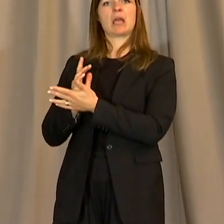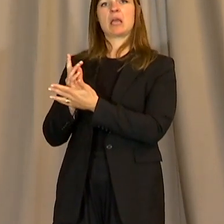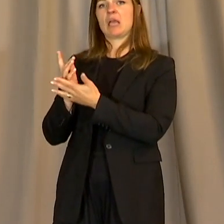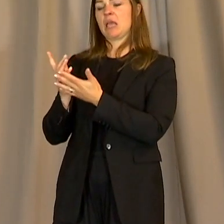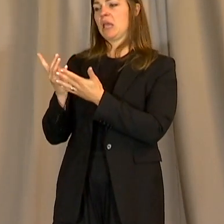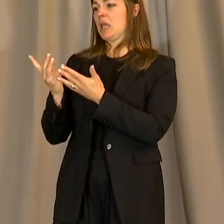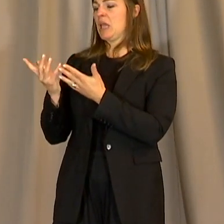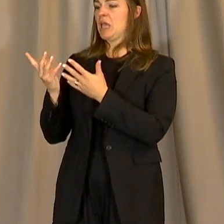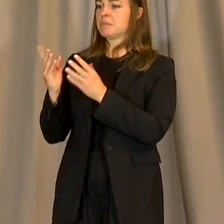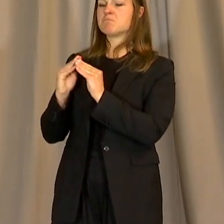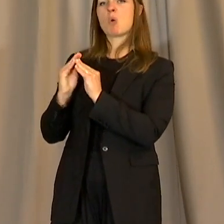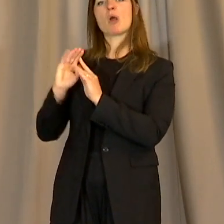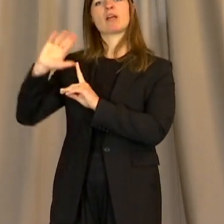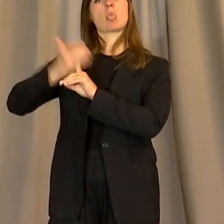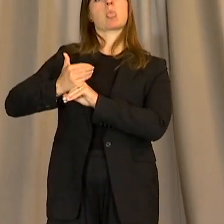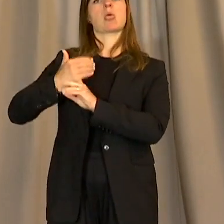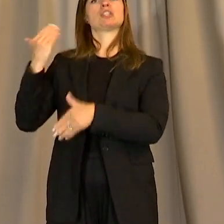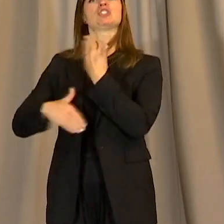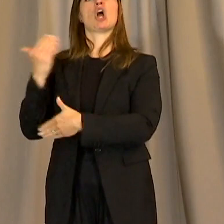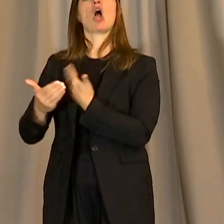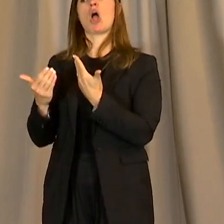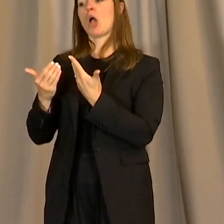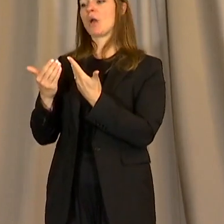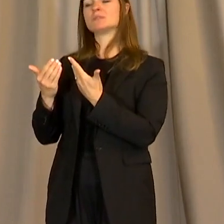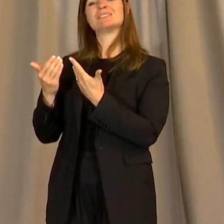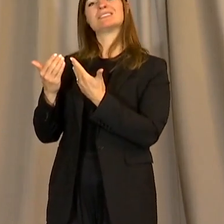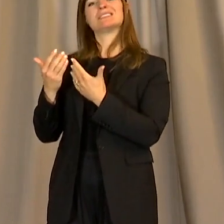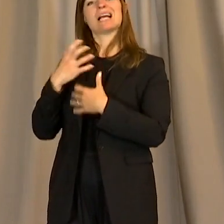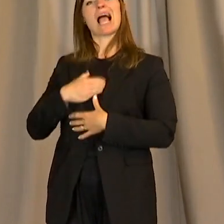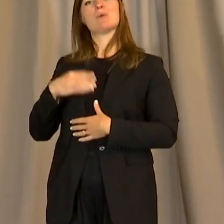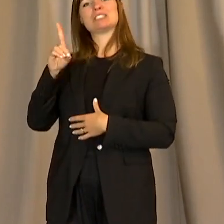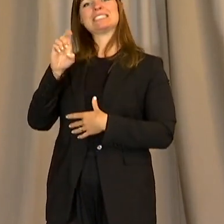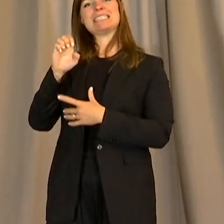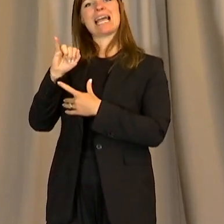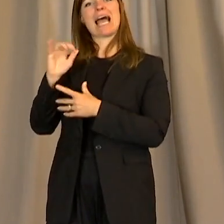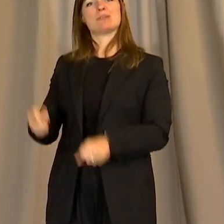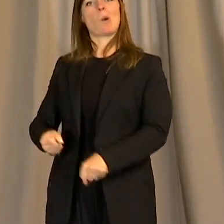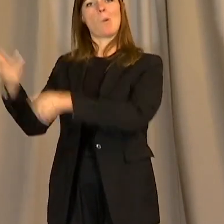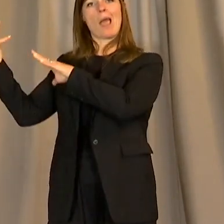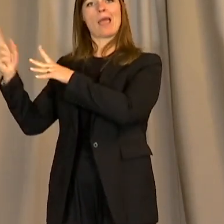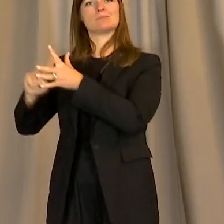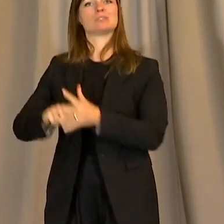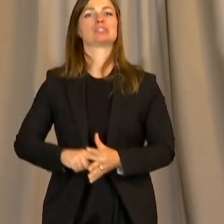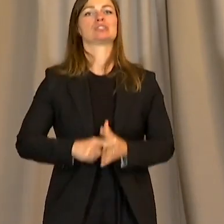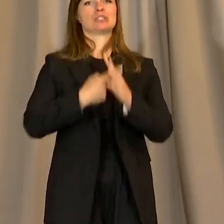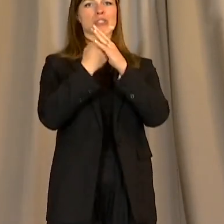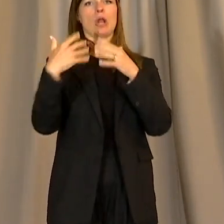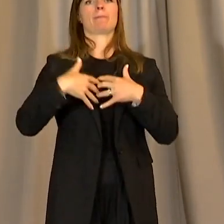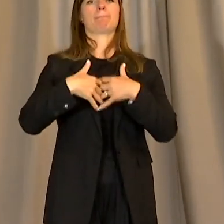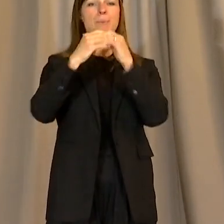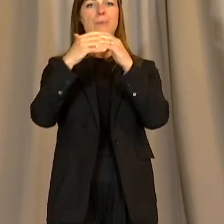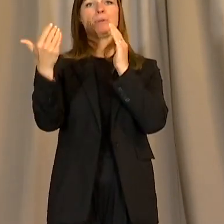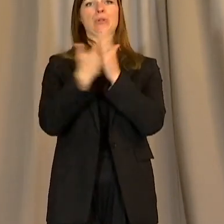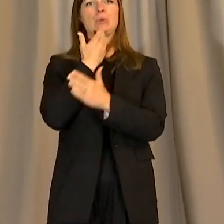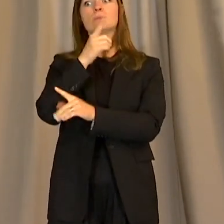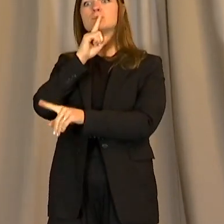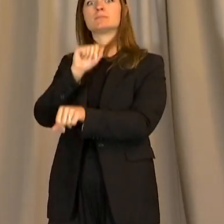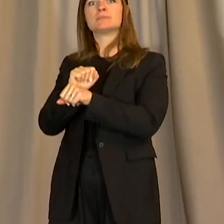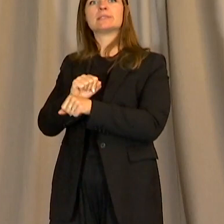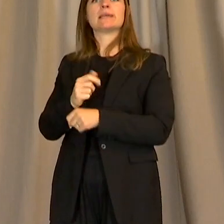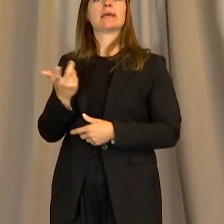I just want it to go away. We can start with some new initiative, because it literally is